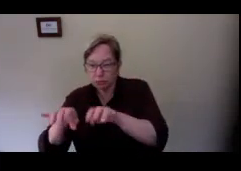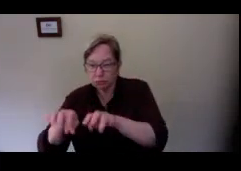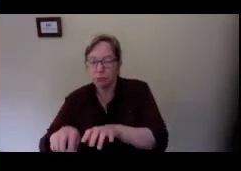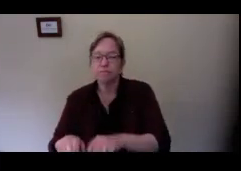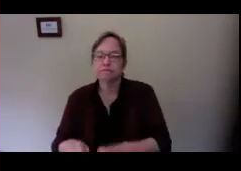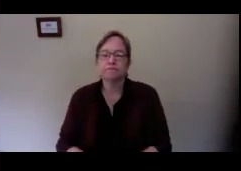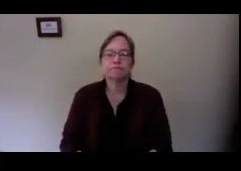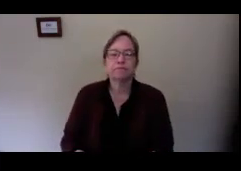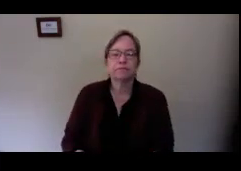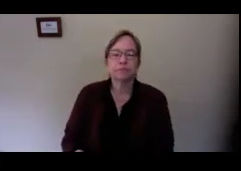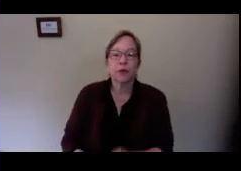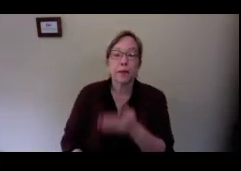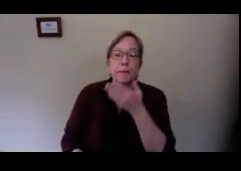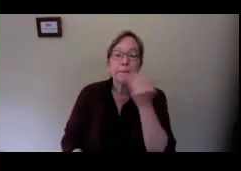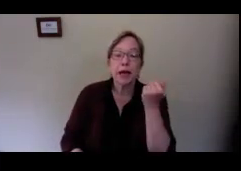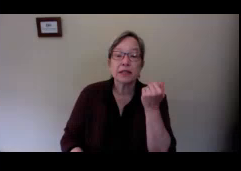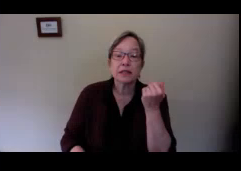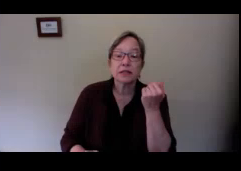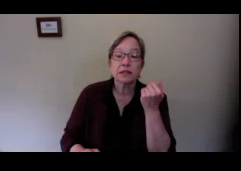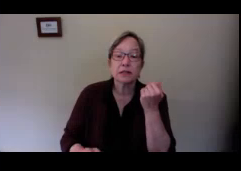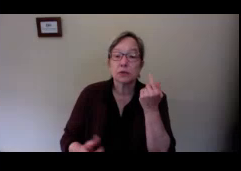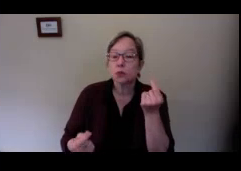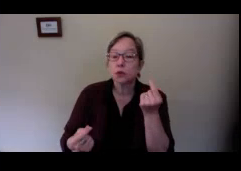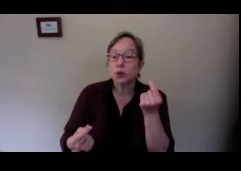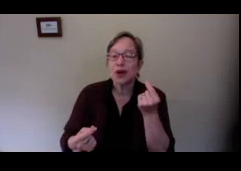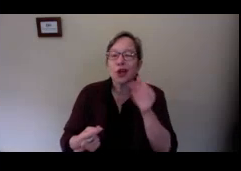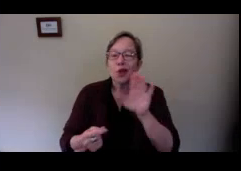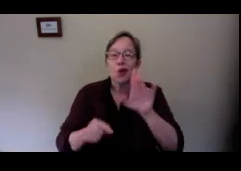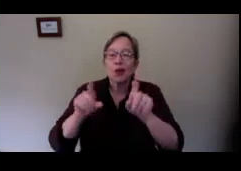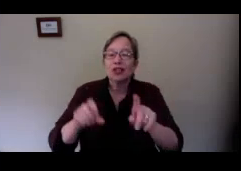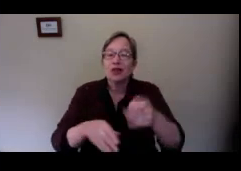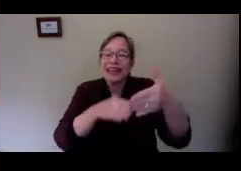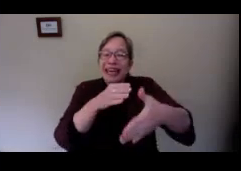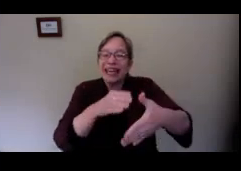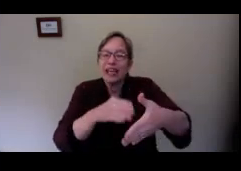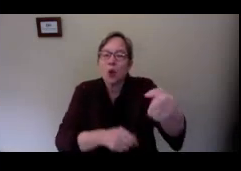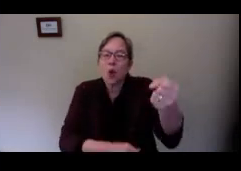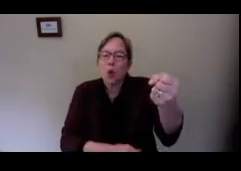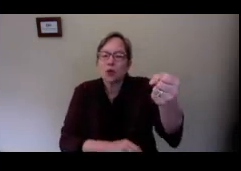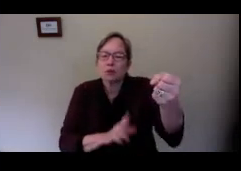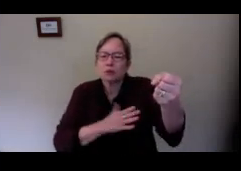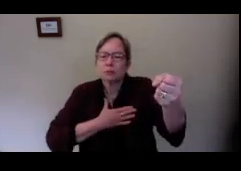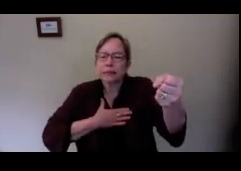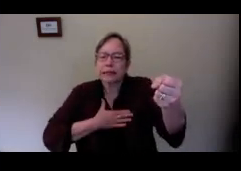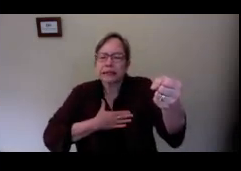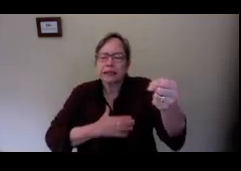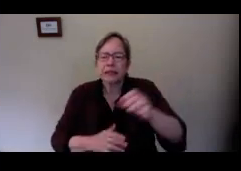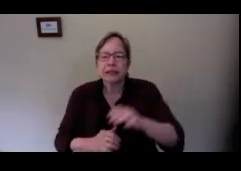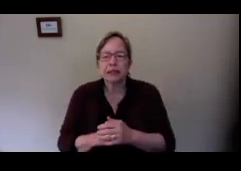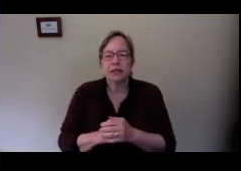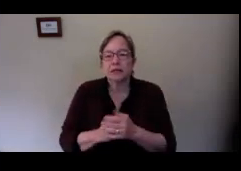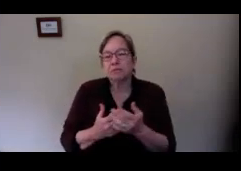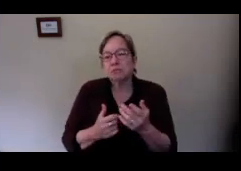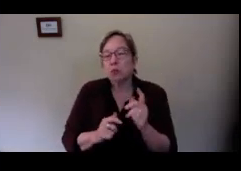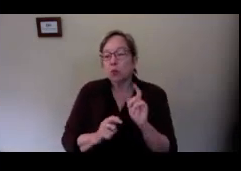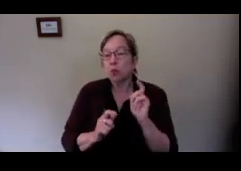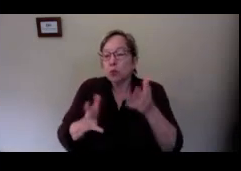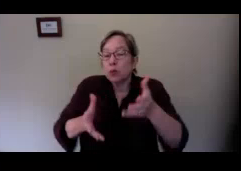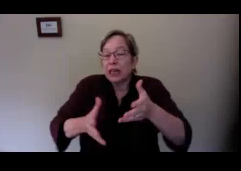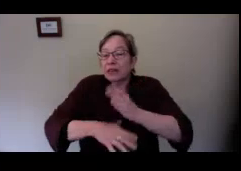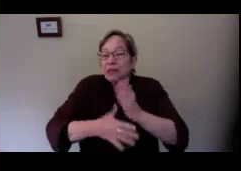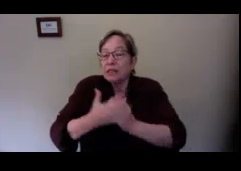Best way is to hold our questions till the end of the presentation. We try to allow some time for people